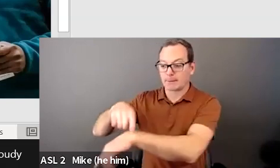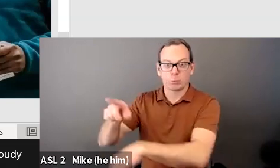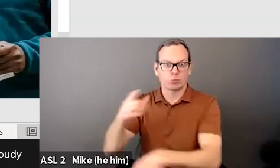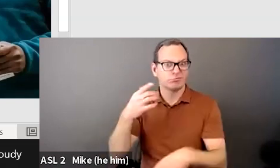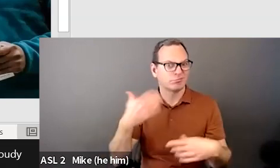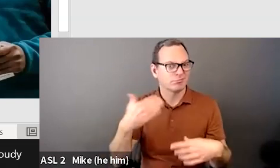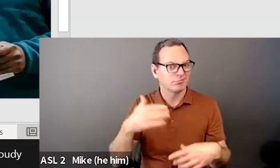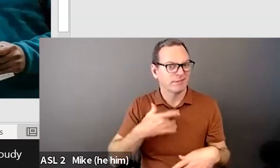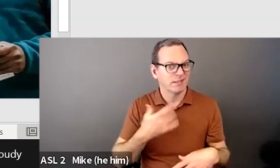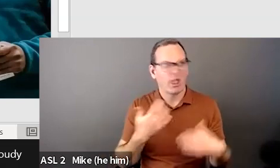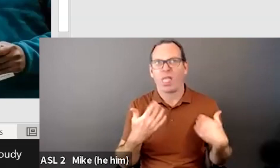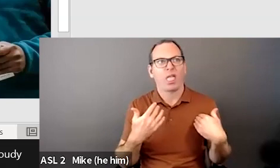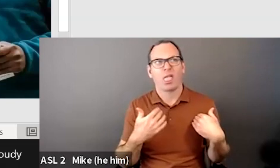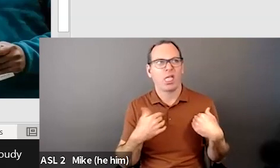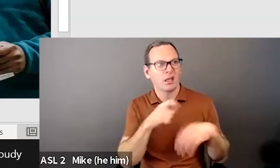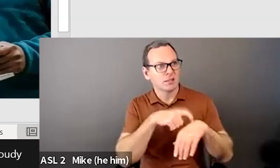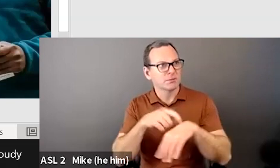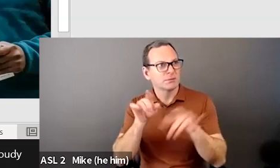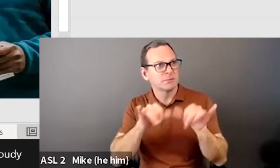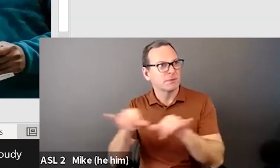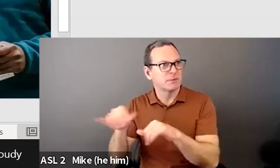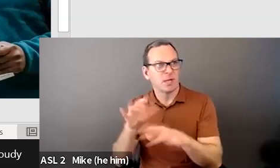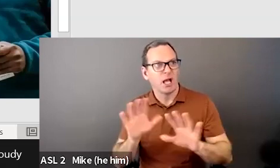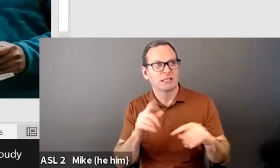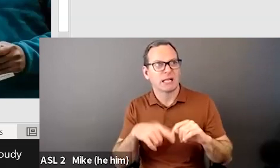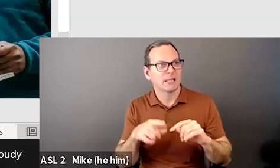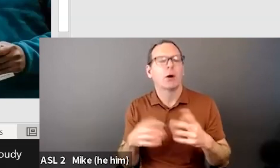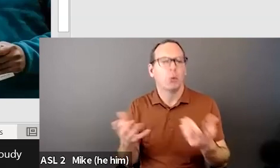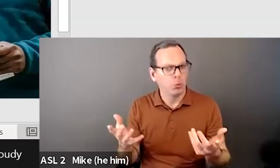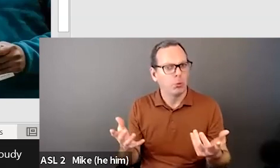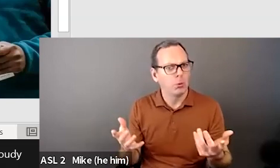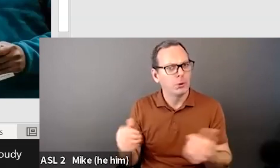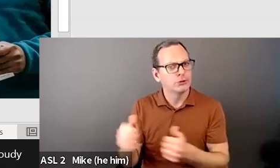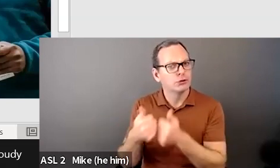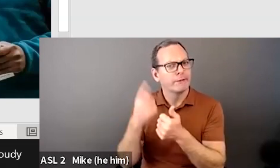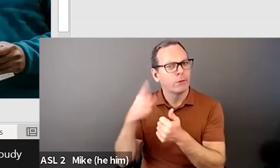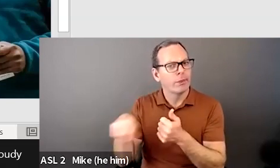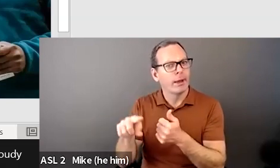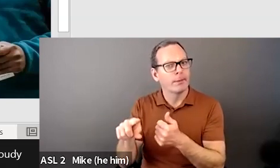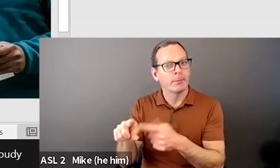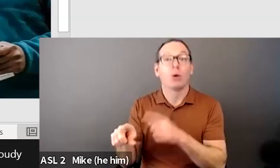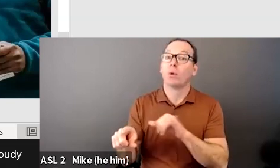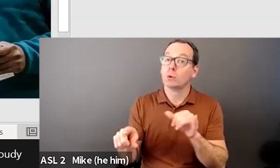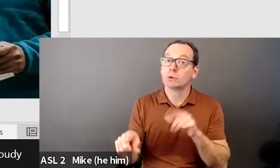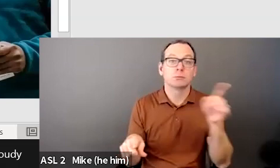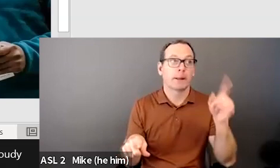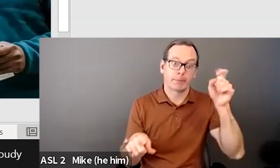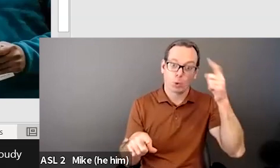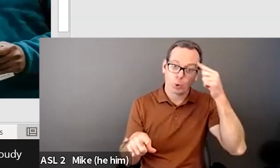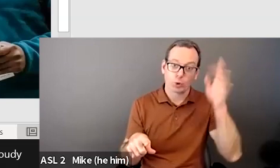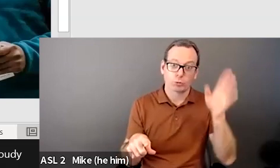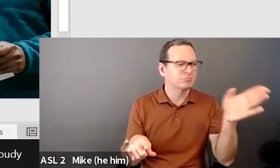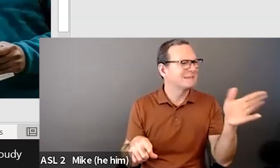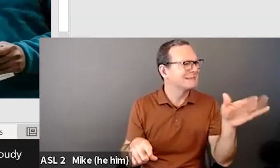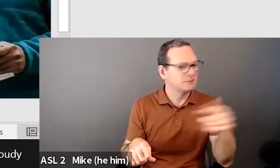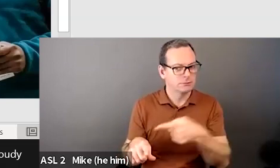the support in order to do that. And the employers also needed support to understand how that works, or how that may work, or what that may look